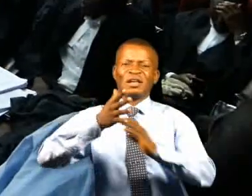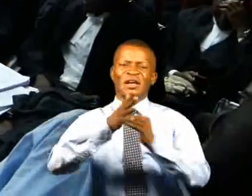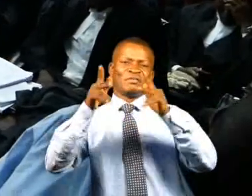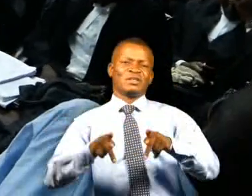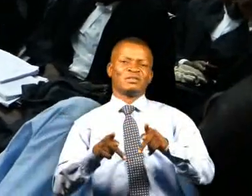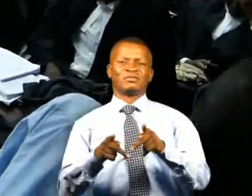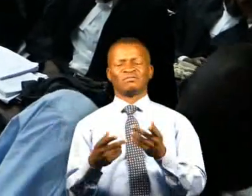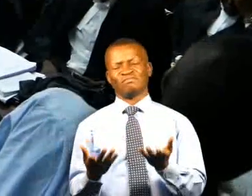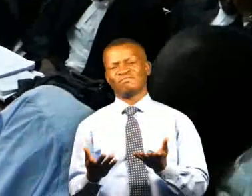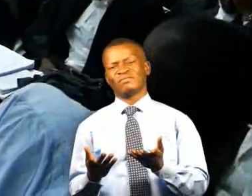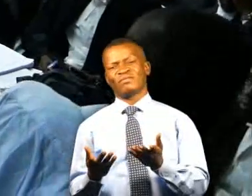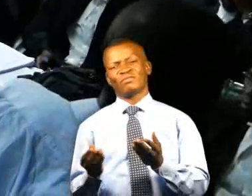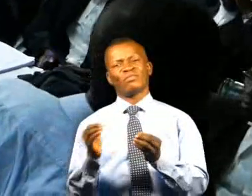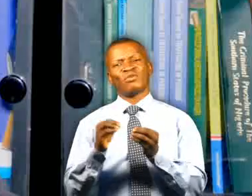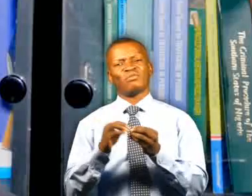more convictions.